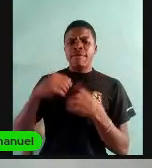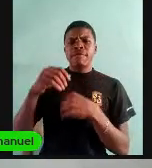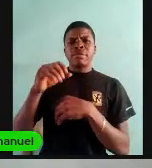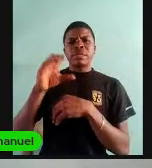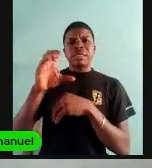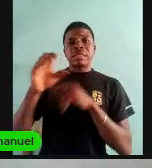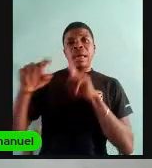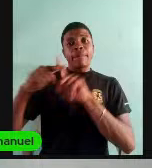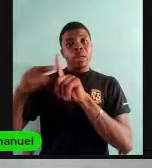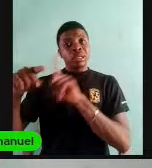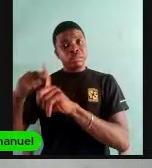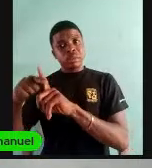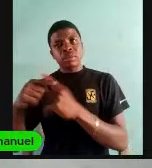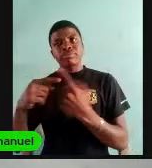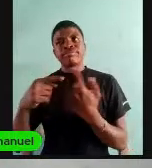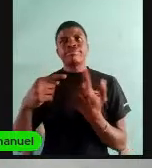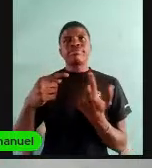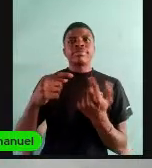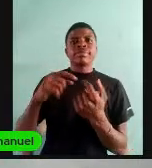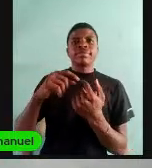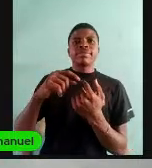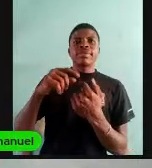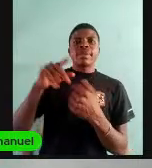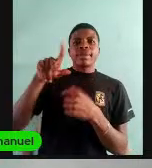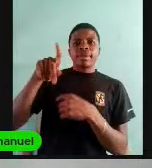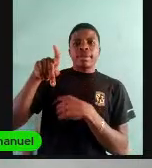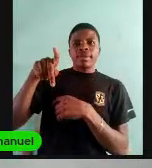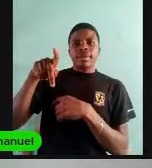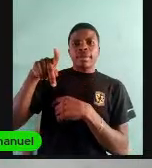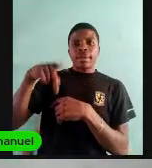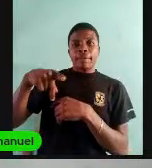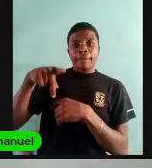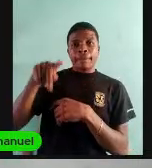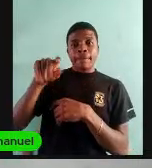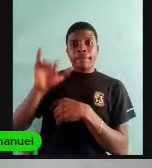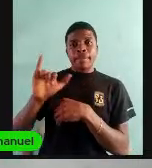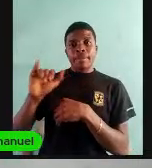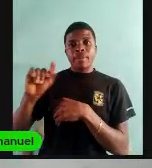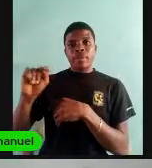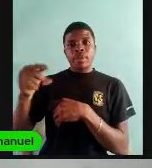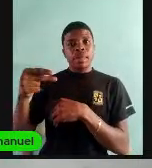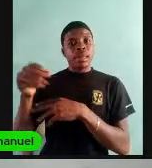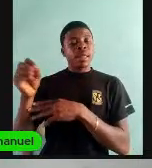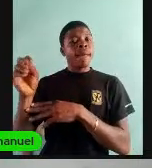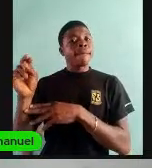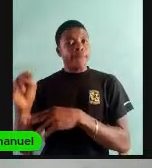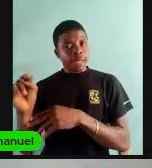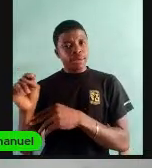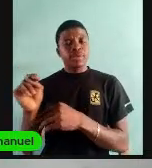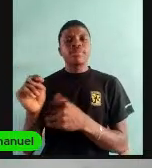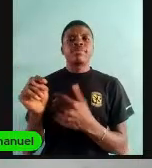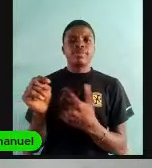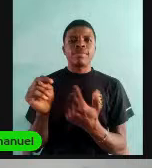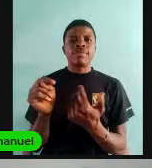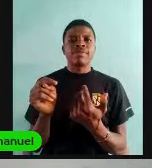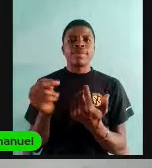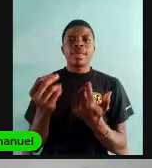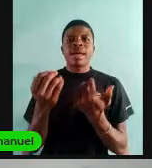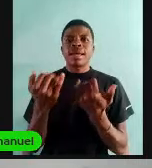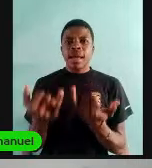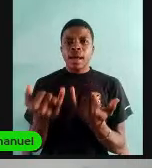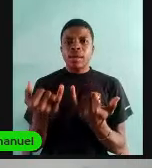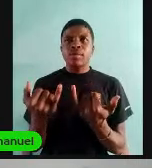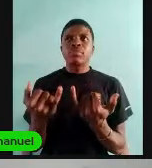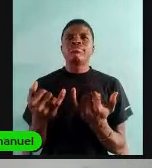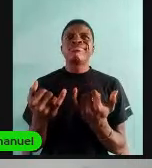from C++, we have programming language like JavaScript. So now, apart of JavaScript, there's this programming language that I